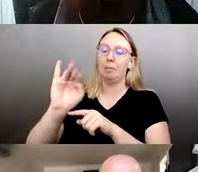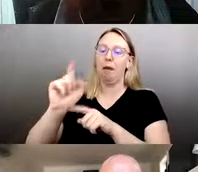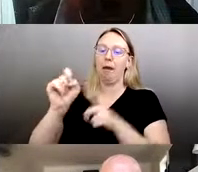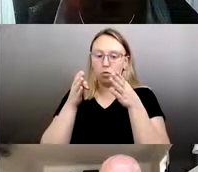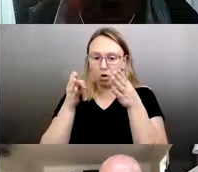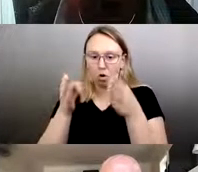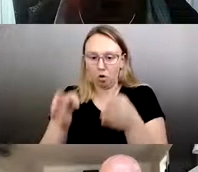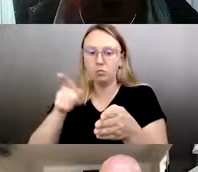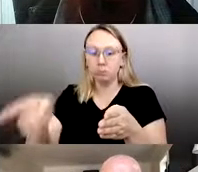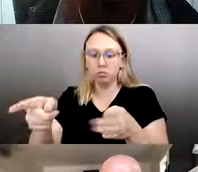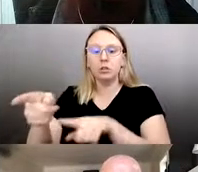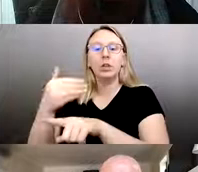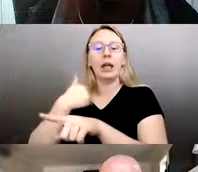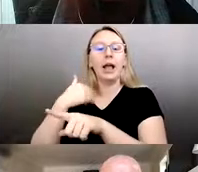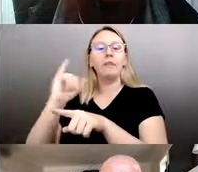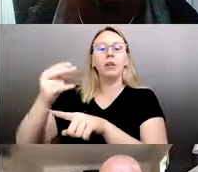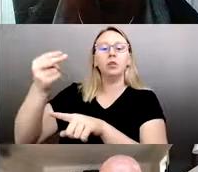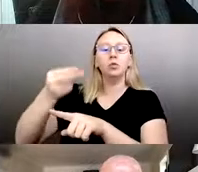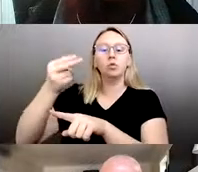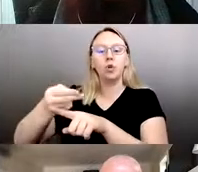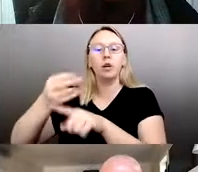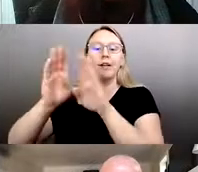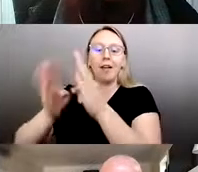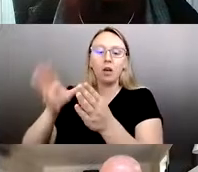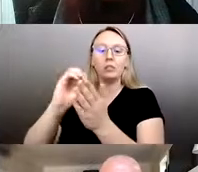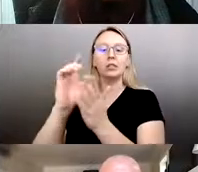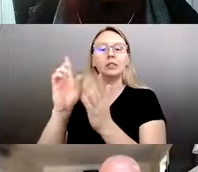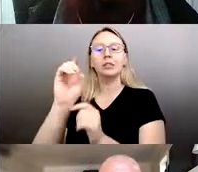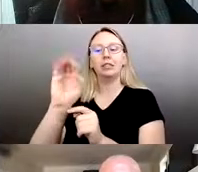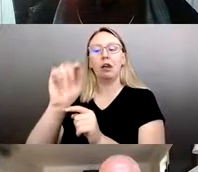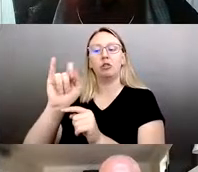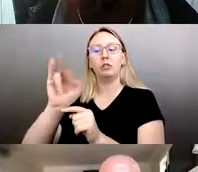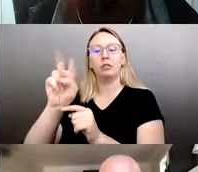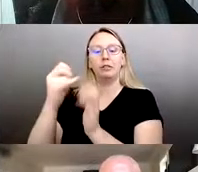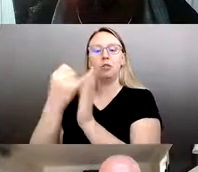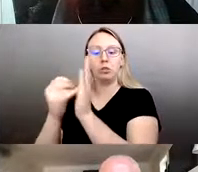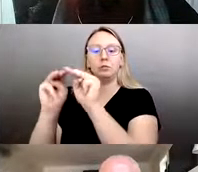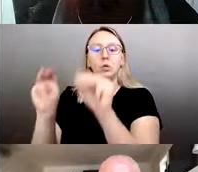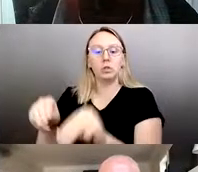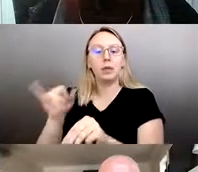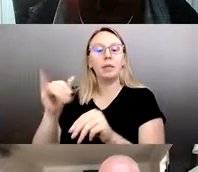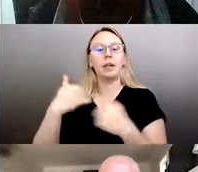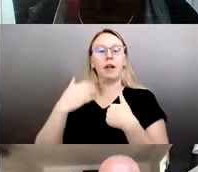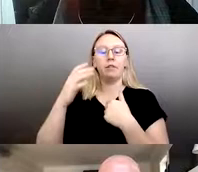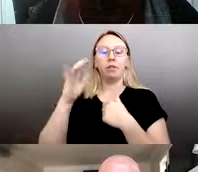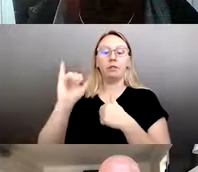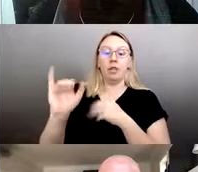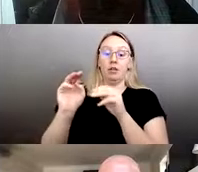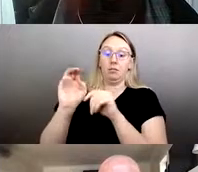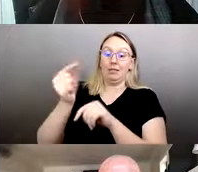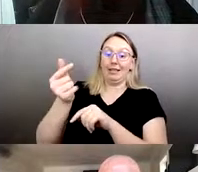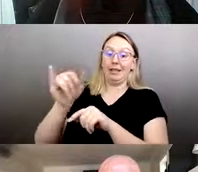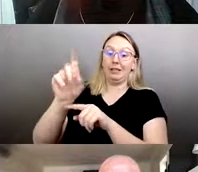and decorative arts museum, which serves as an exemplar of the Gilded Age, opened in 2003,